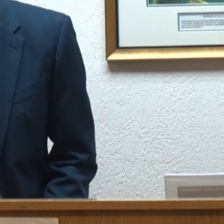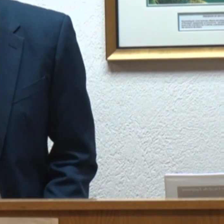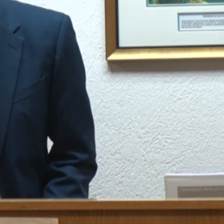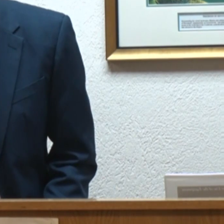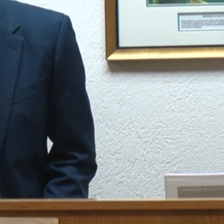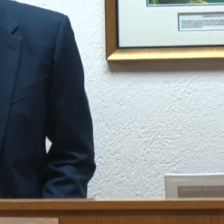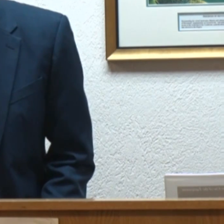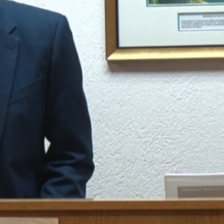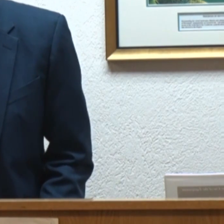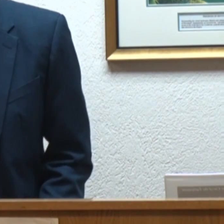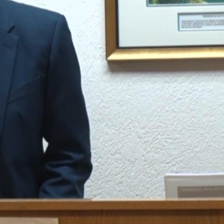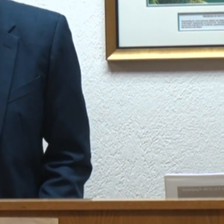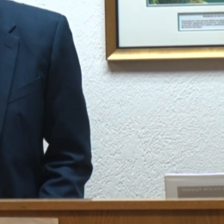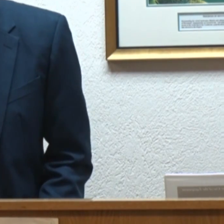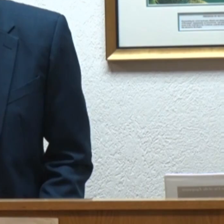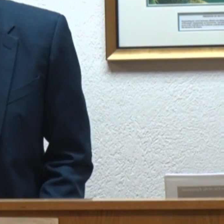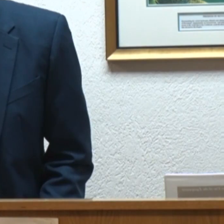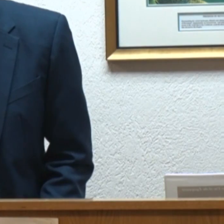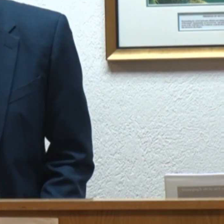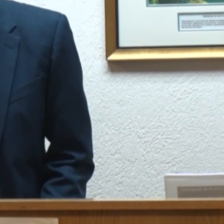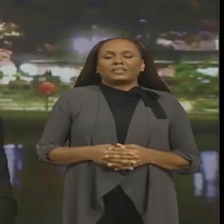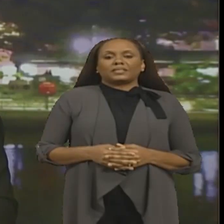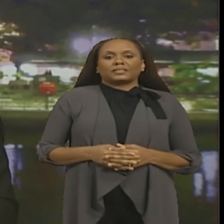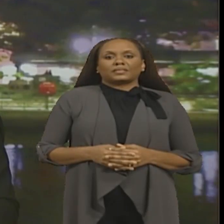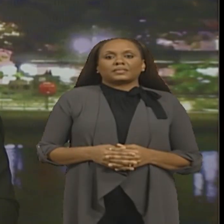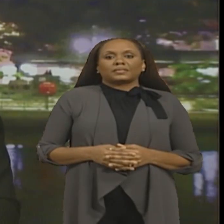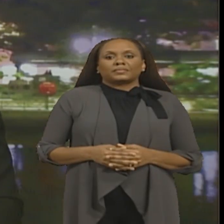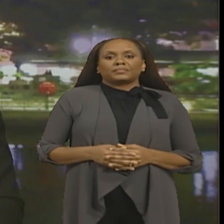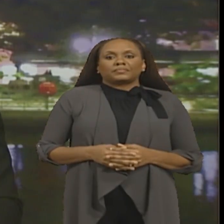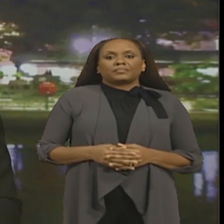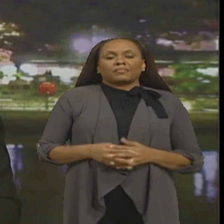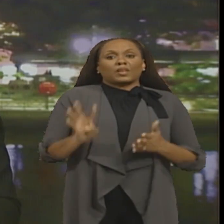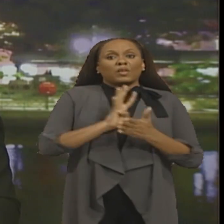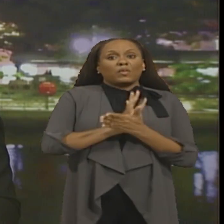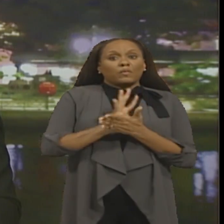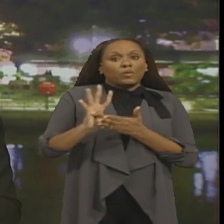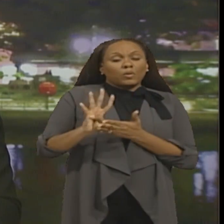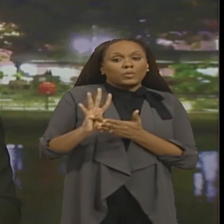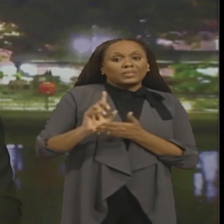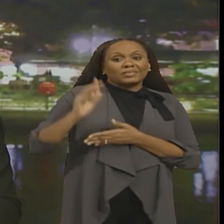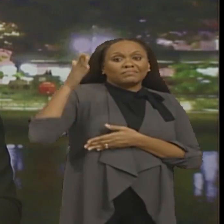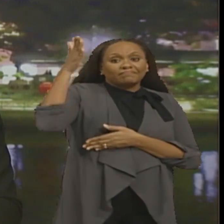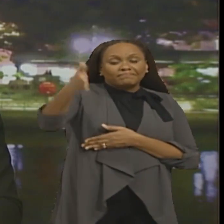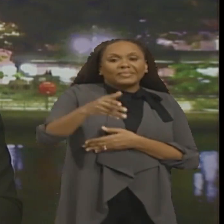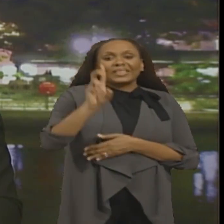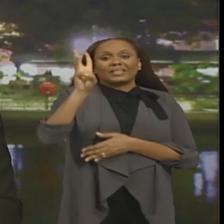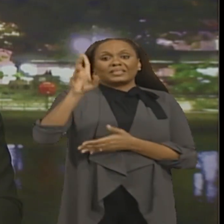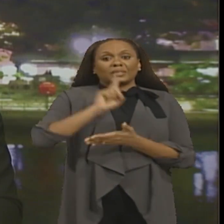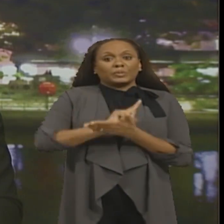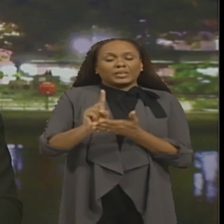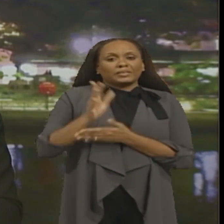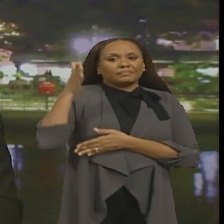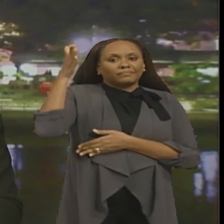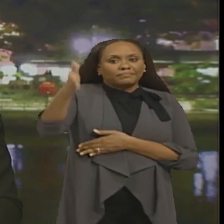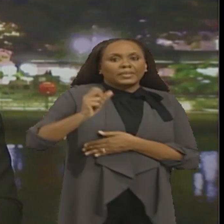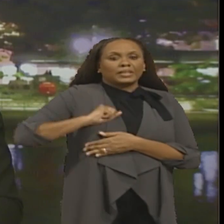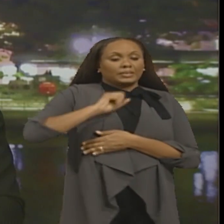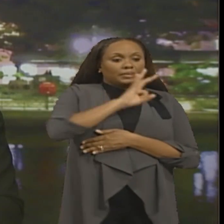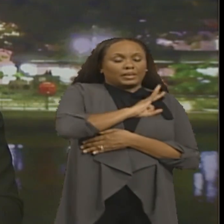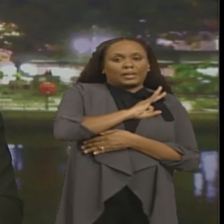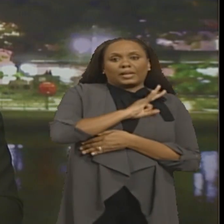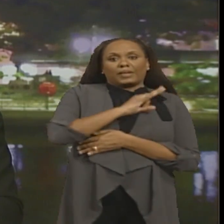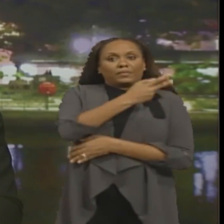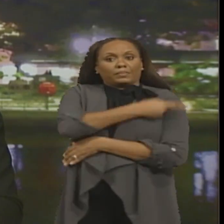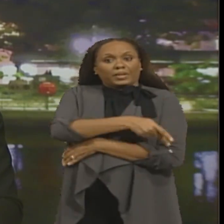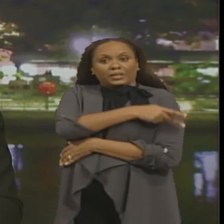hard because they may shatter the status quo. In the next 4 to 6 weeks, staff and patients of the respiratory unit in